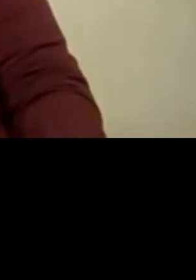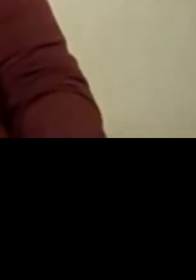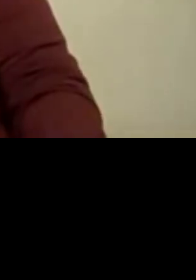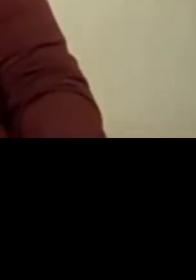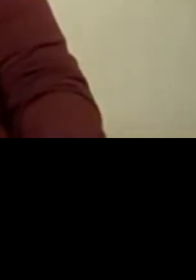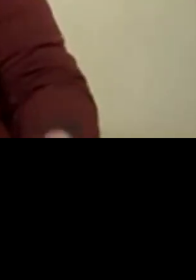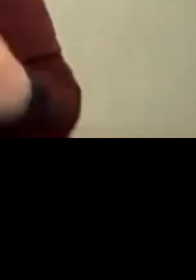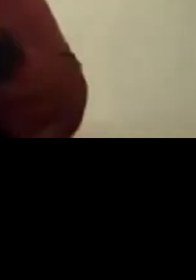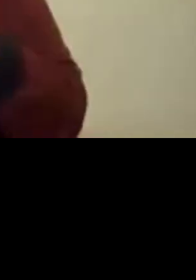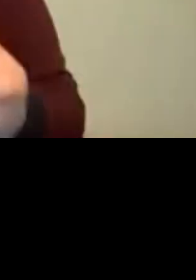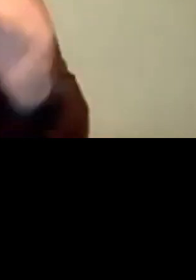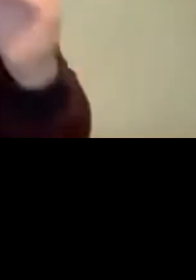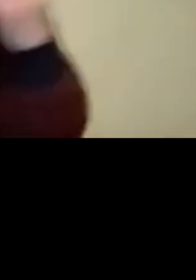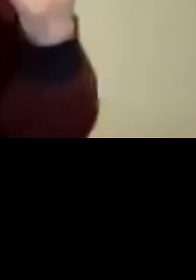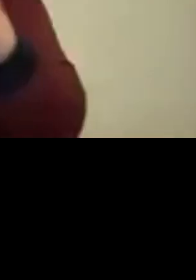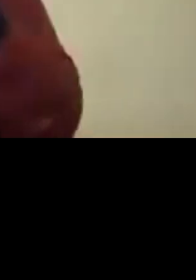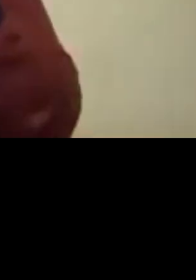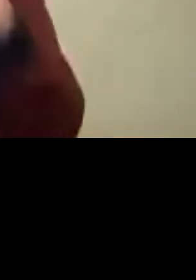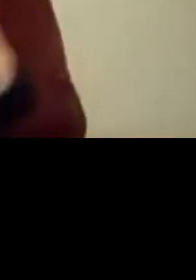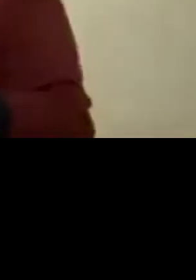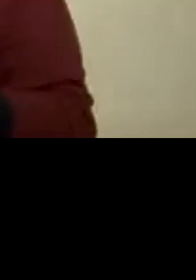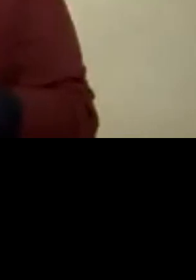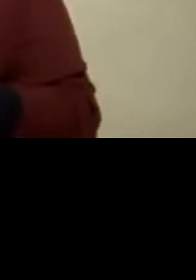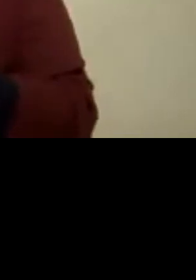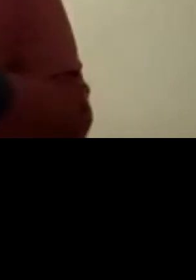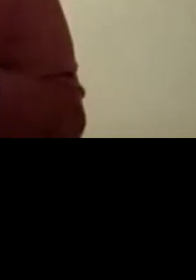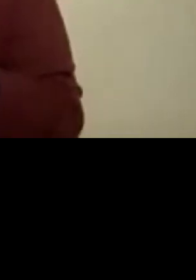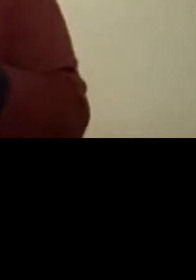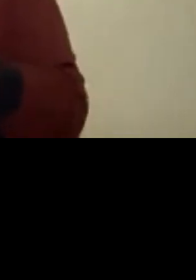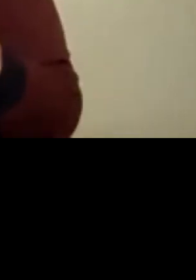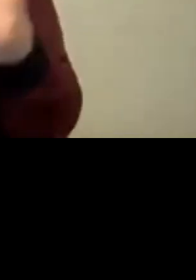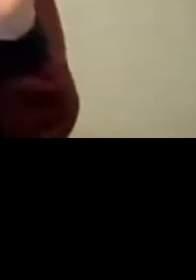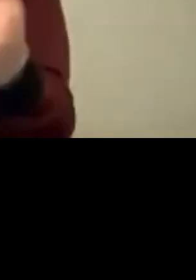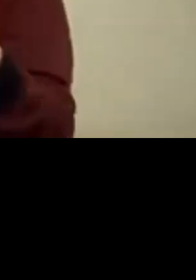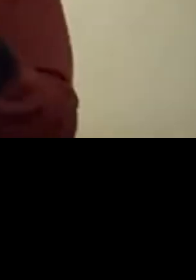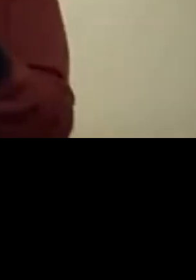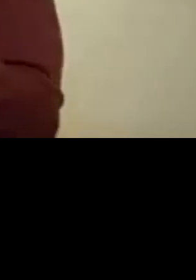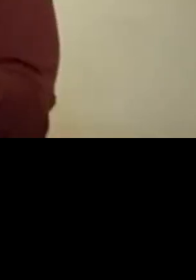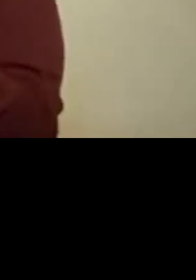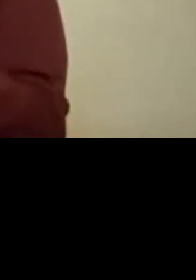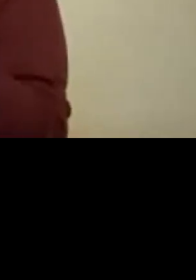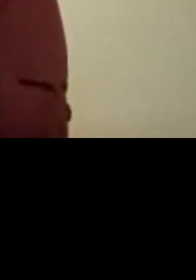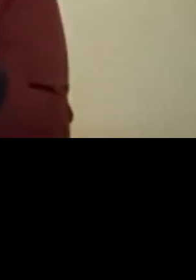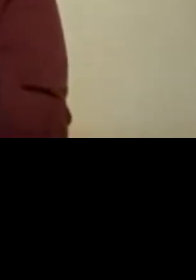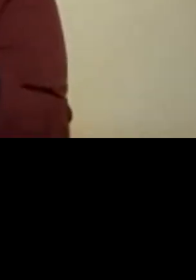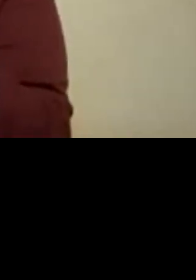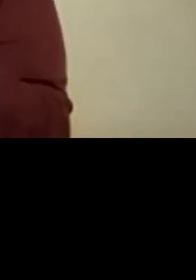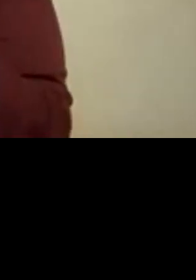It's a good question. We're hoping to learn a bit more about that in